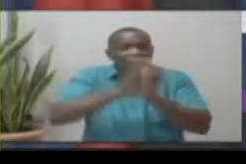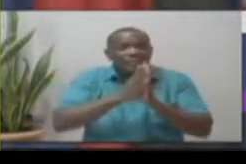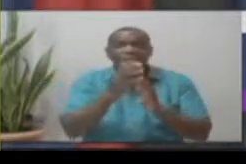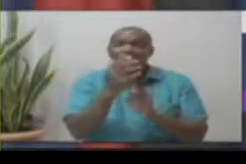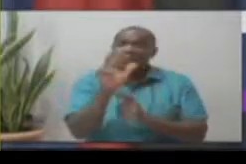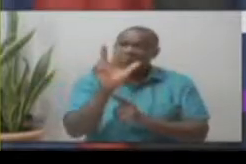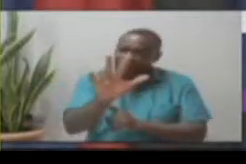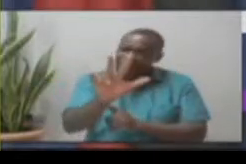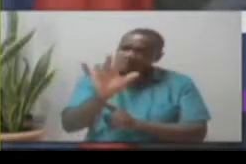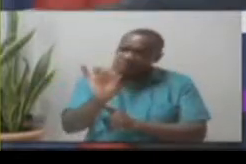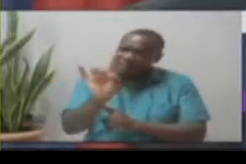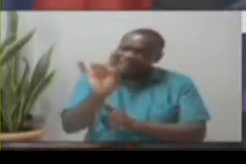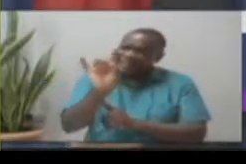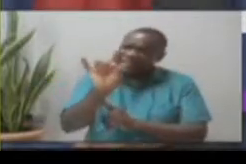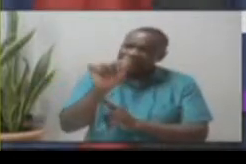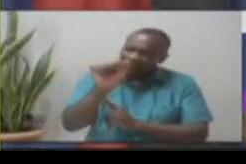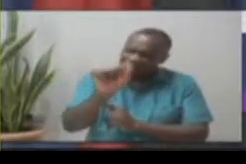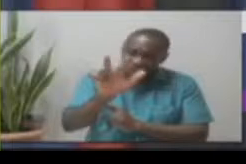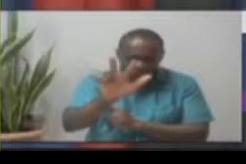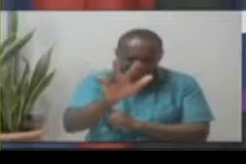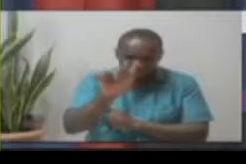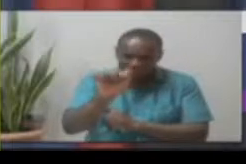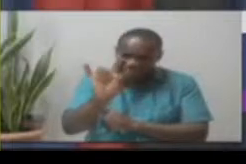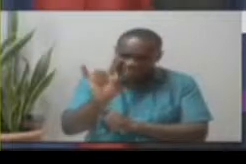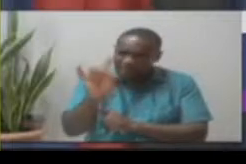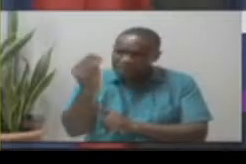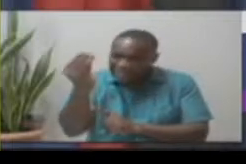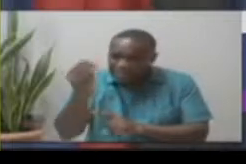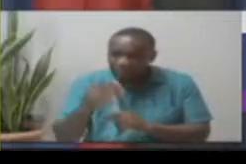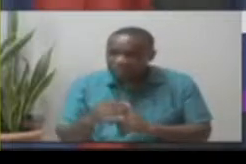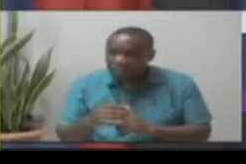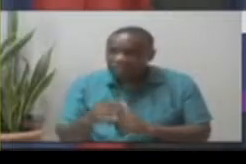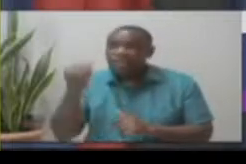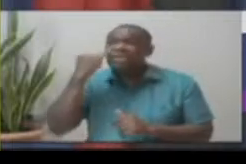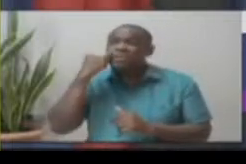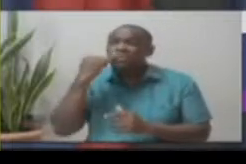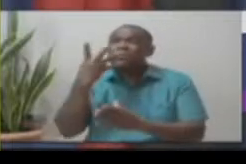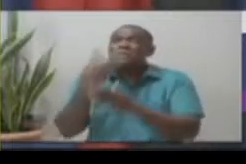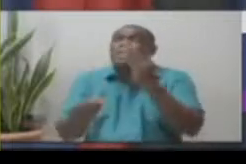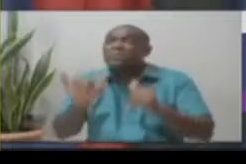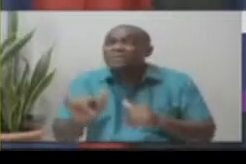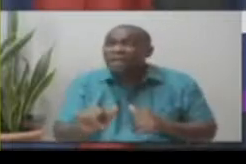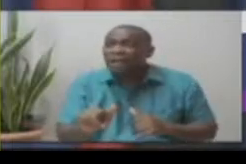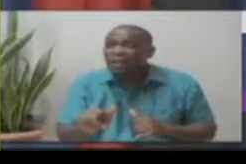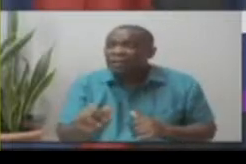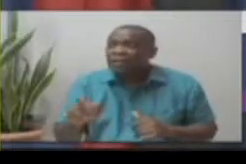company. If we lose that battle, you have to pay.